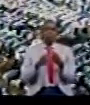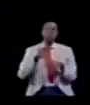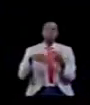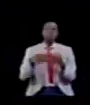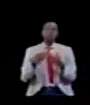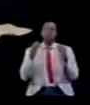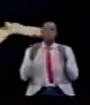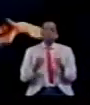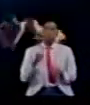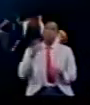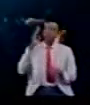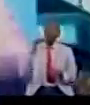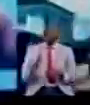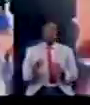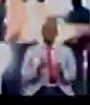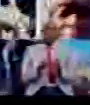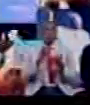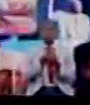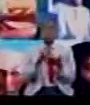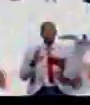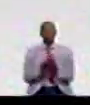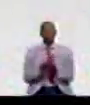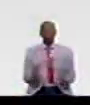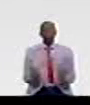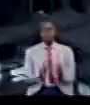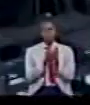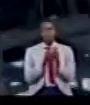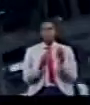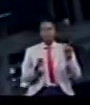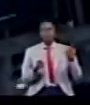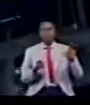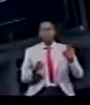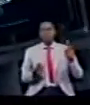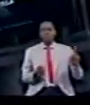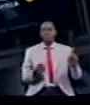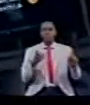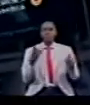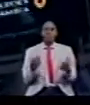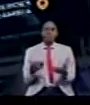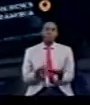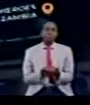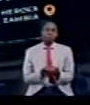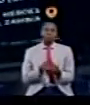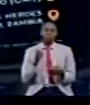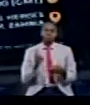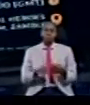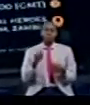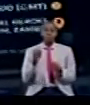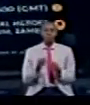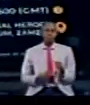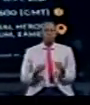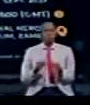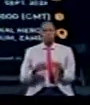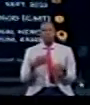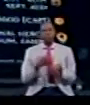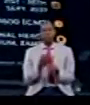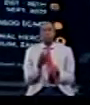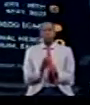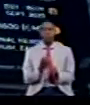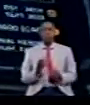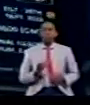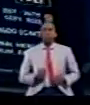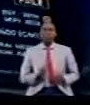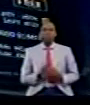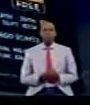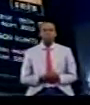enemy, to be fulfilled in us. Open your mouth and praise God once again tonight. Let's give him all the praises and appreciate God and